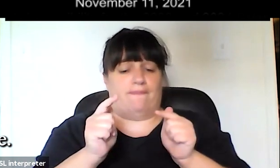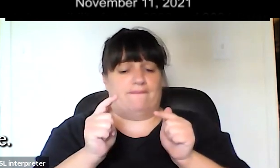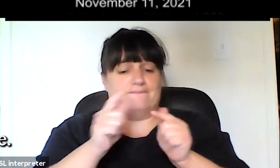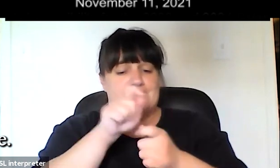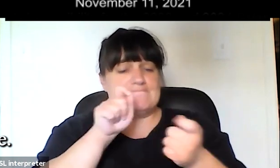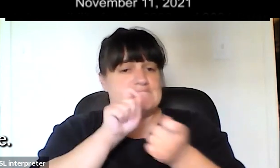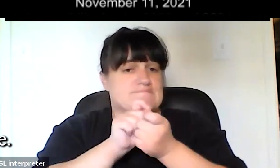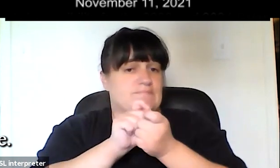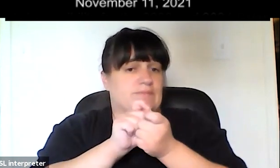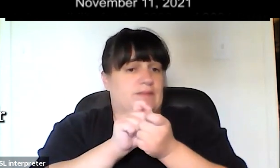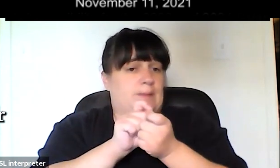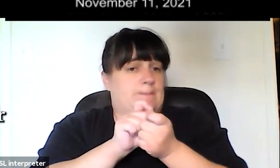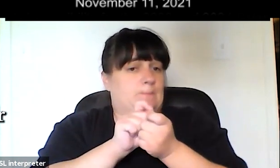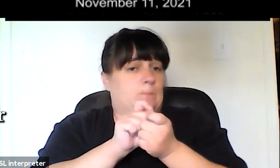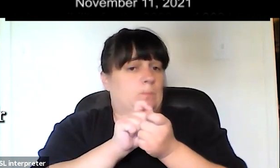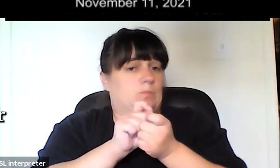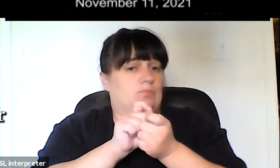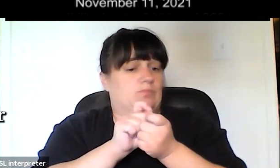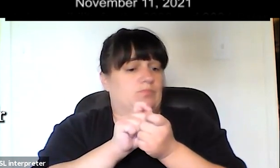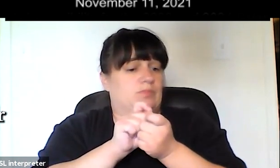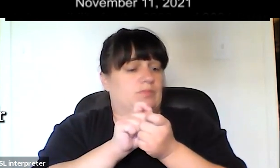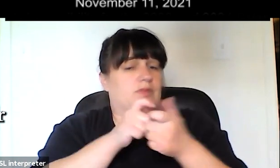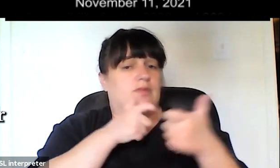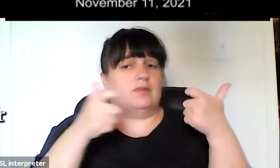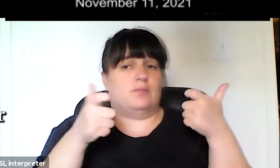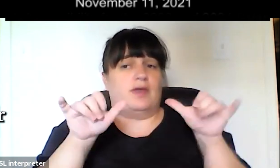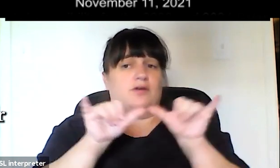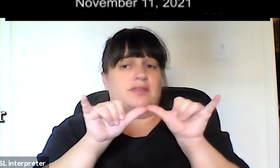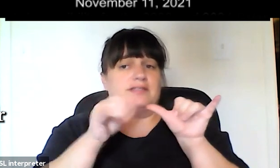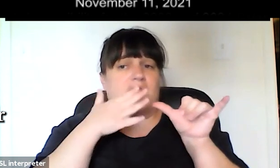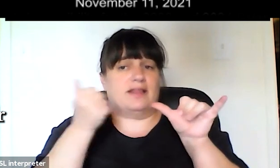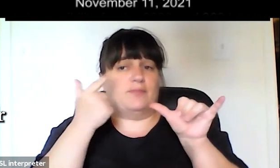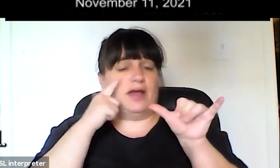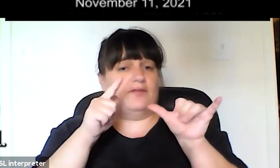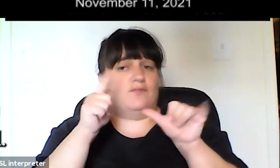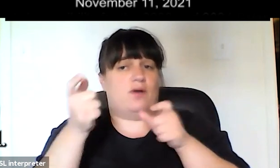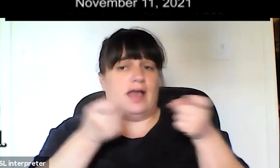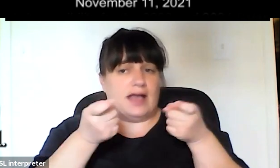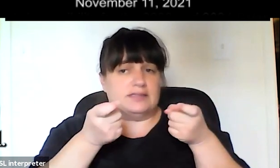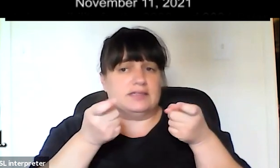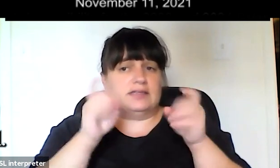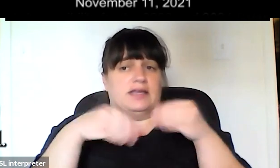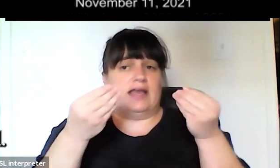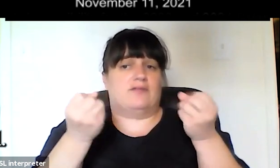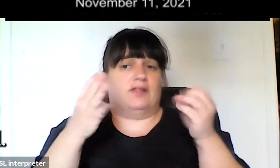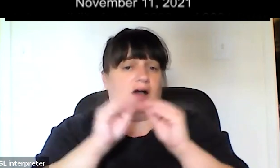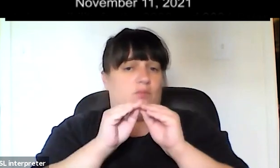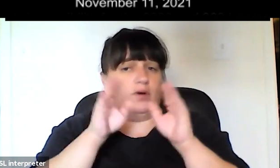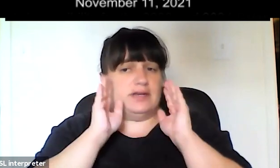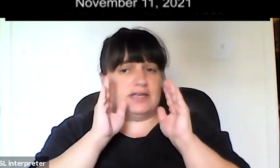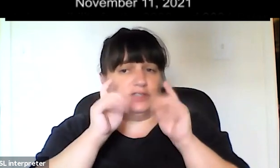in. And size, really, the bigger the size, the better it was for handling. It gave a lot more attention to